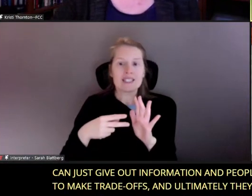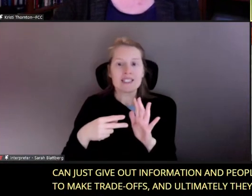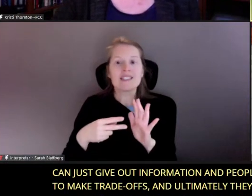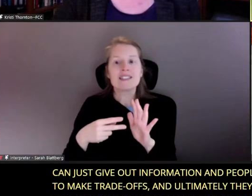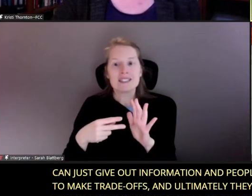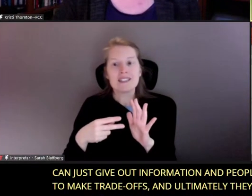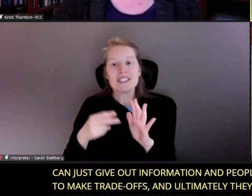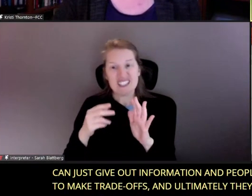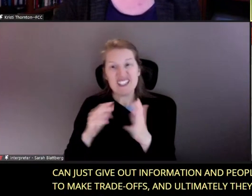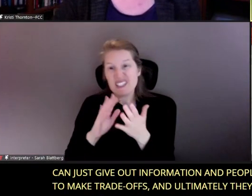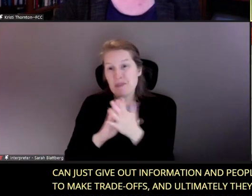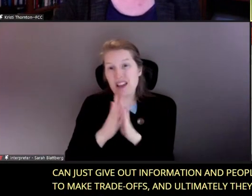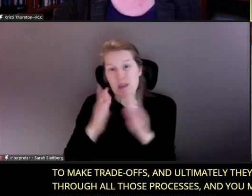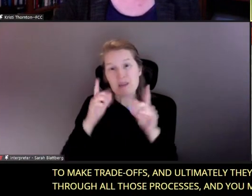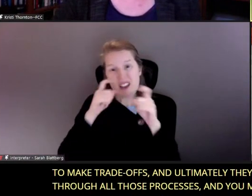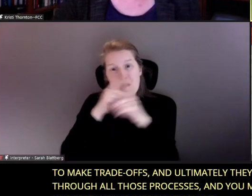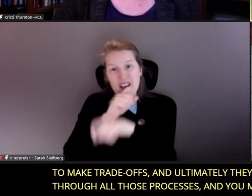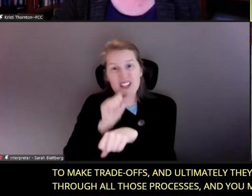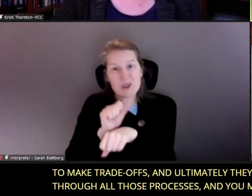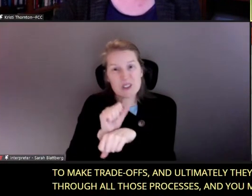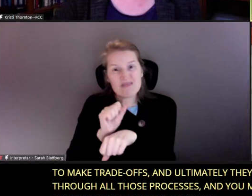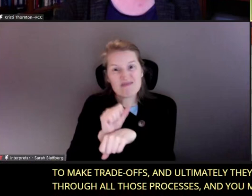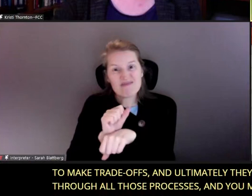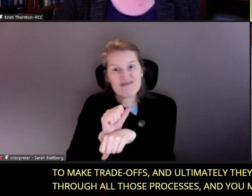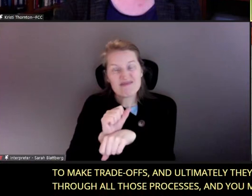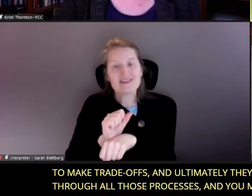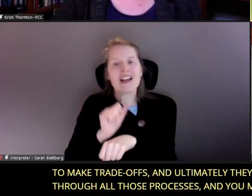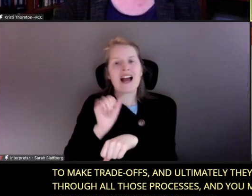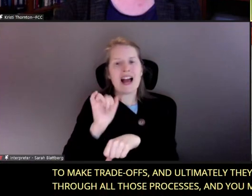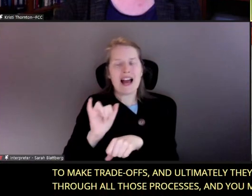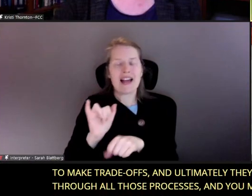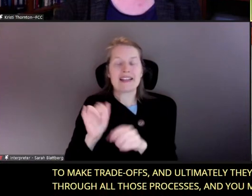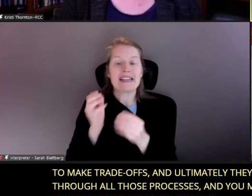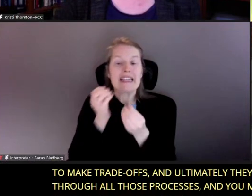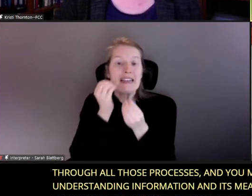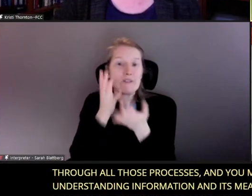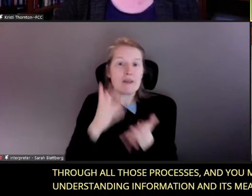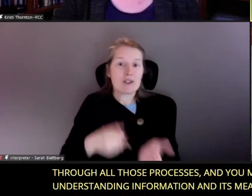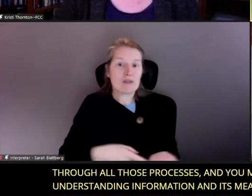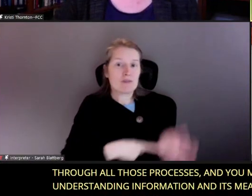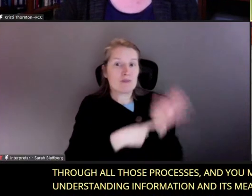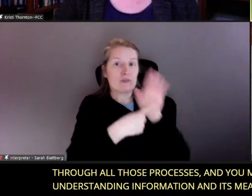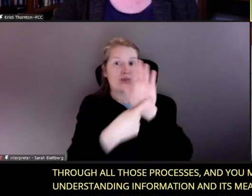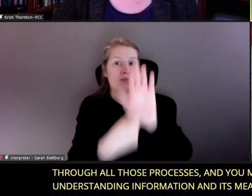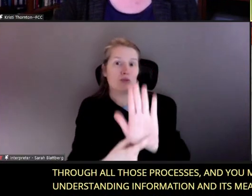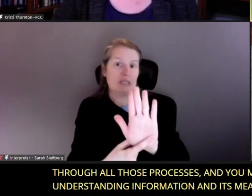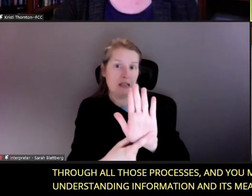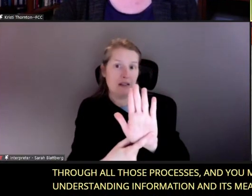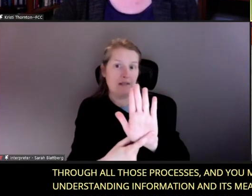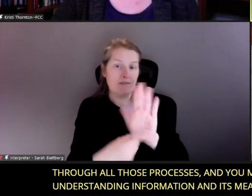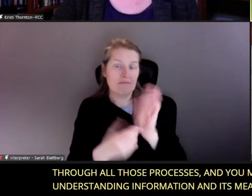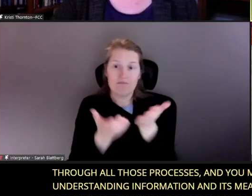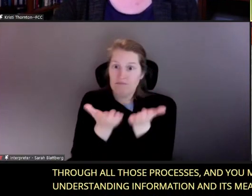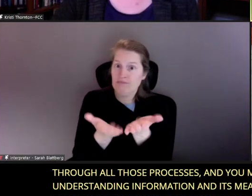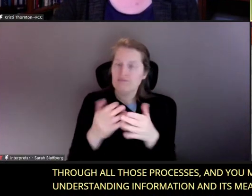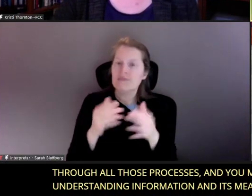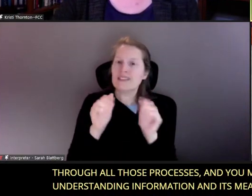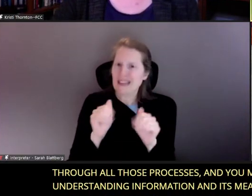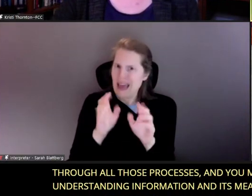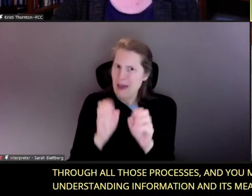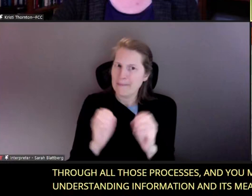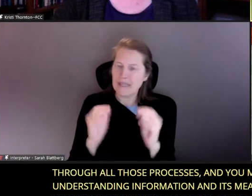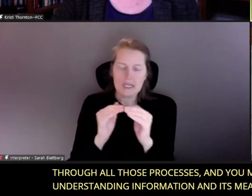kind of complicated. Mm-hmm. And that's where information presentation can come in, because how you present information can somehow matter as much as